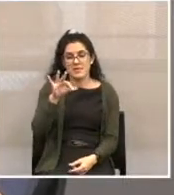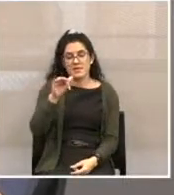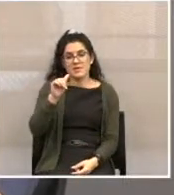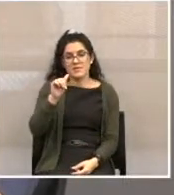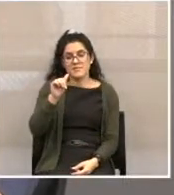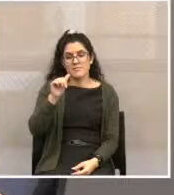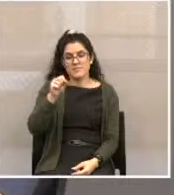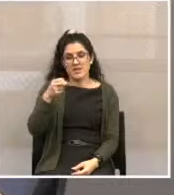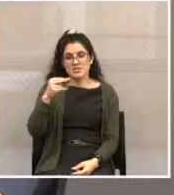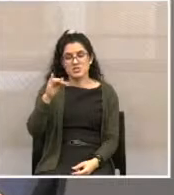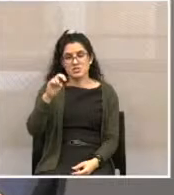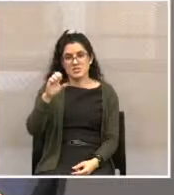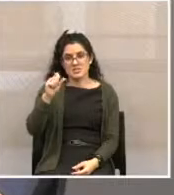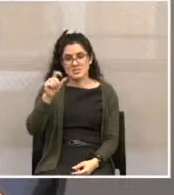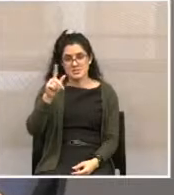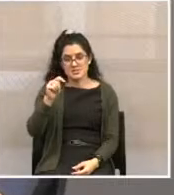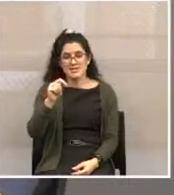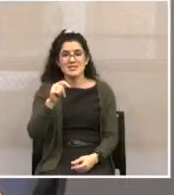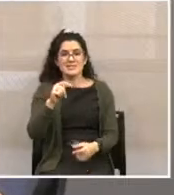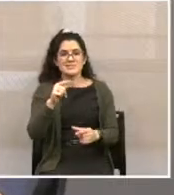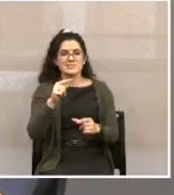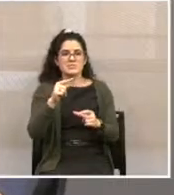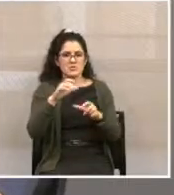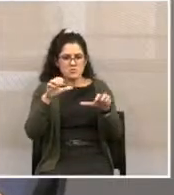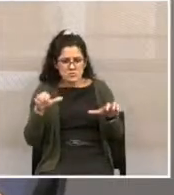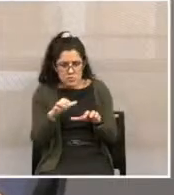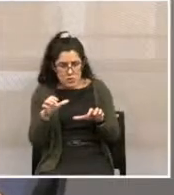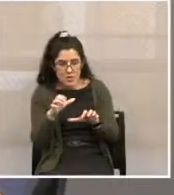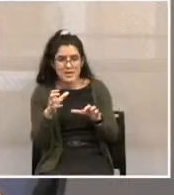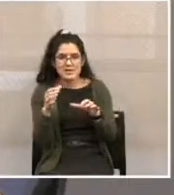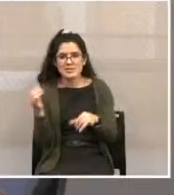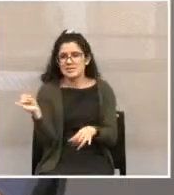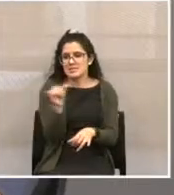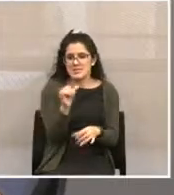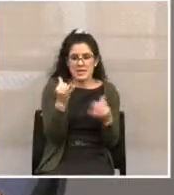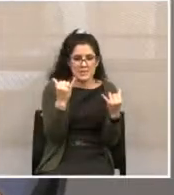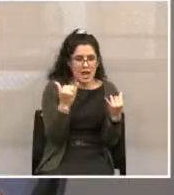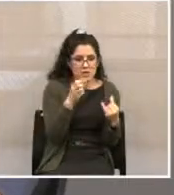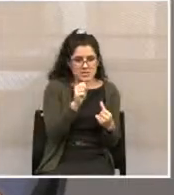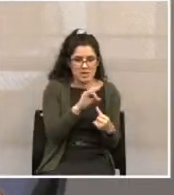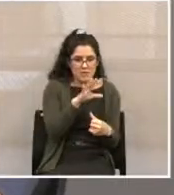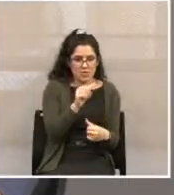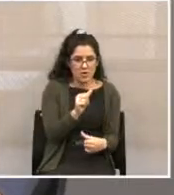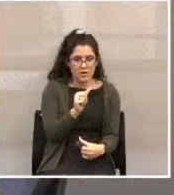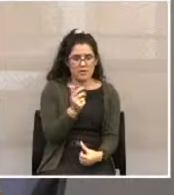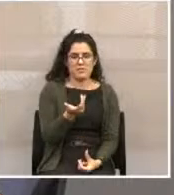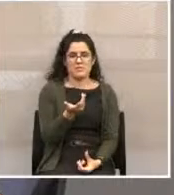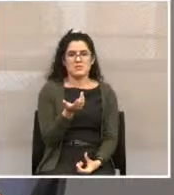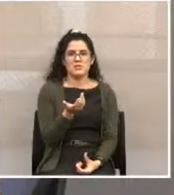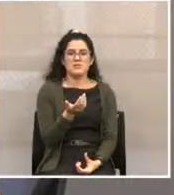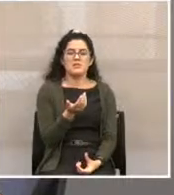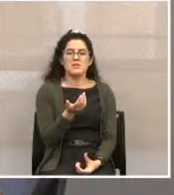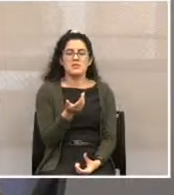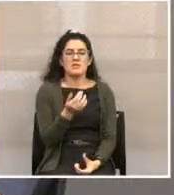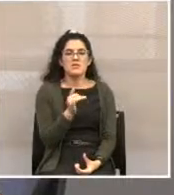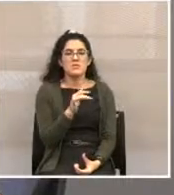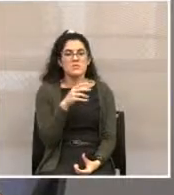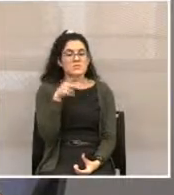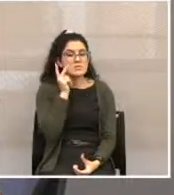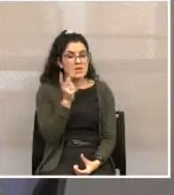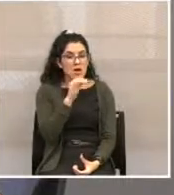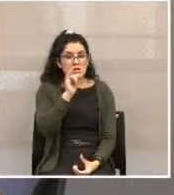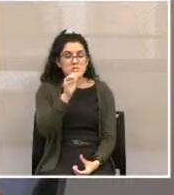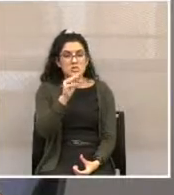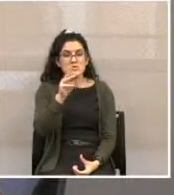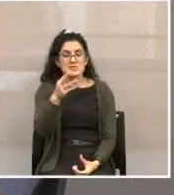countries that people fled are being attempted here in South Florida. We saw balanced coverage on January 6th